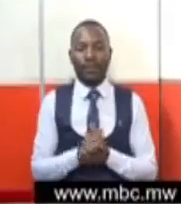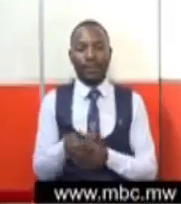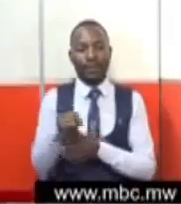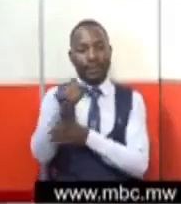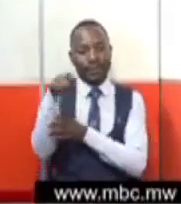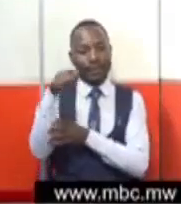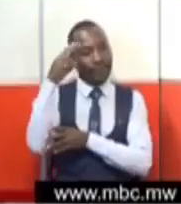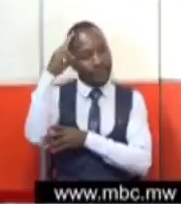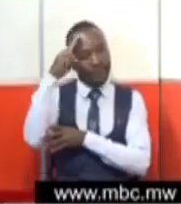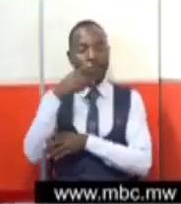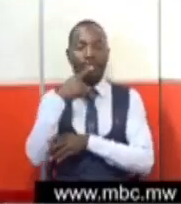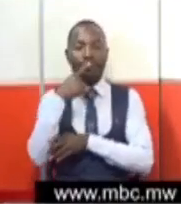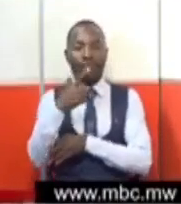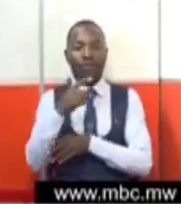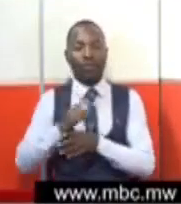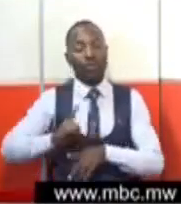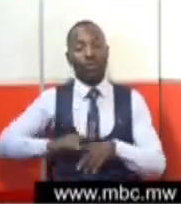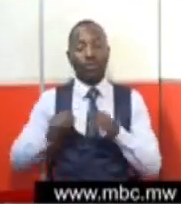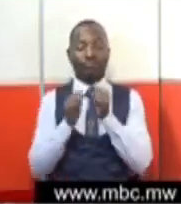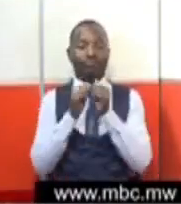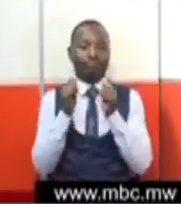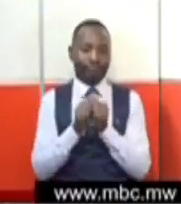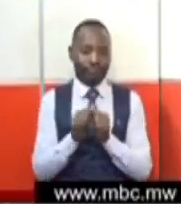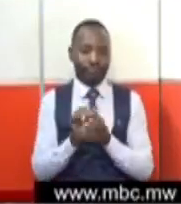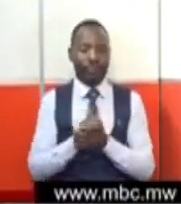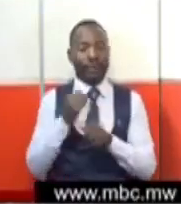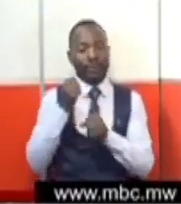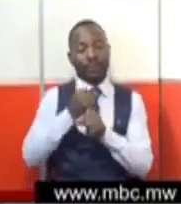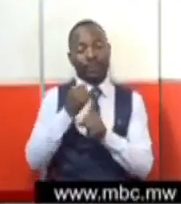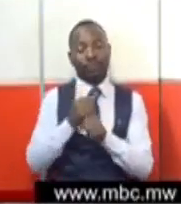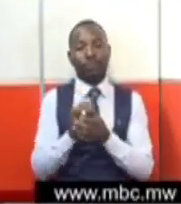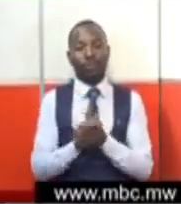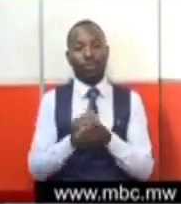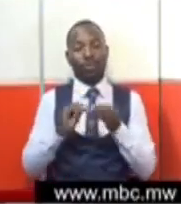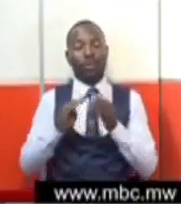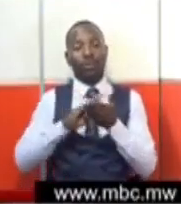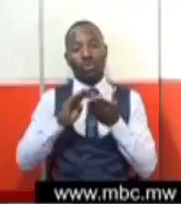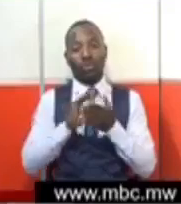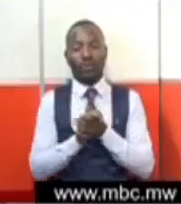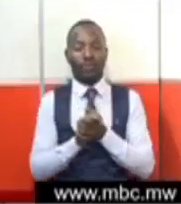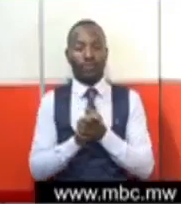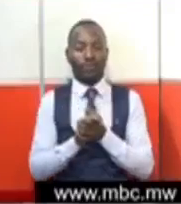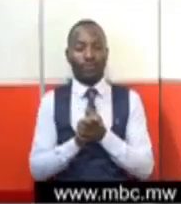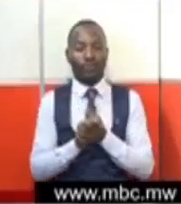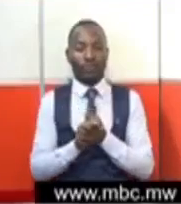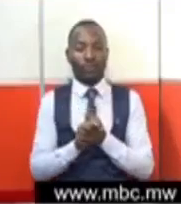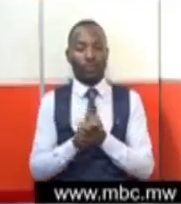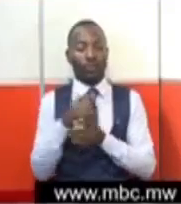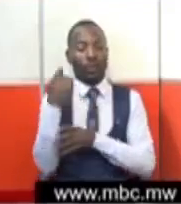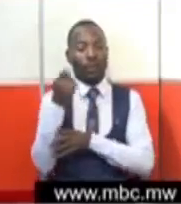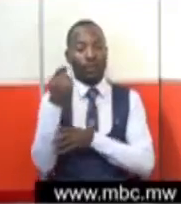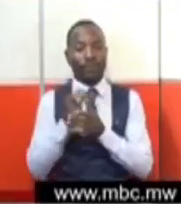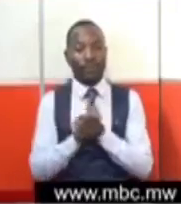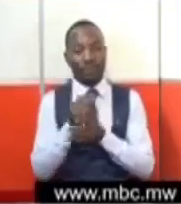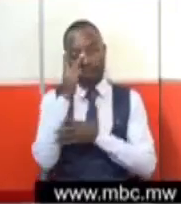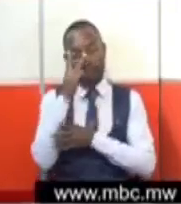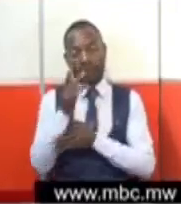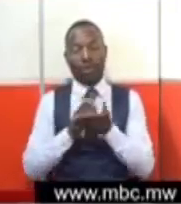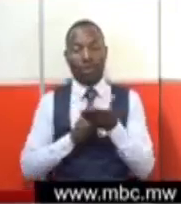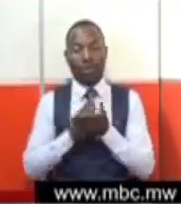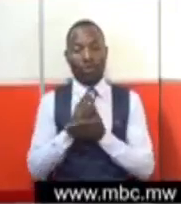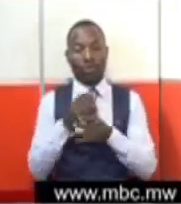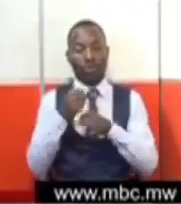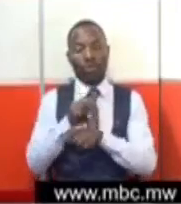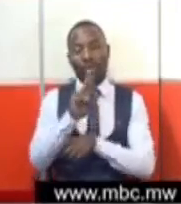President Chakwera expresses satisfaction on the progress of his wealth creation vision for Malawi, as evidenced by the